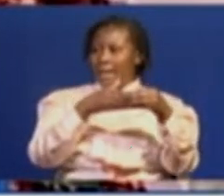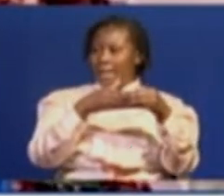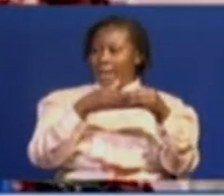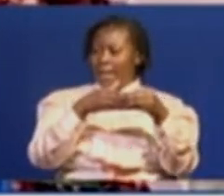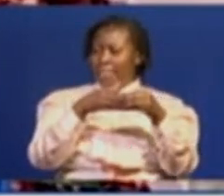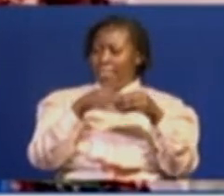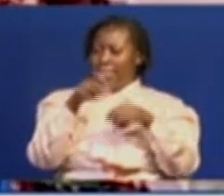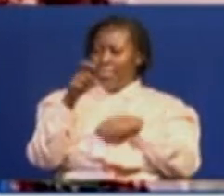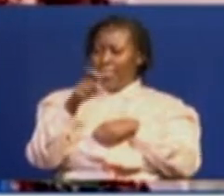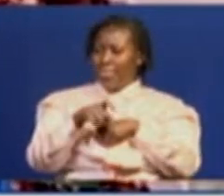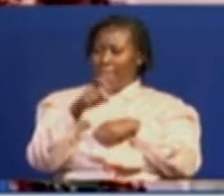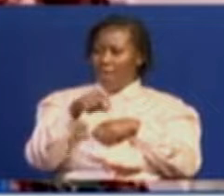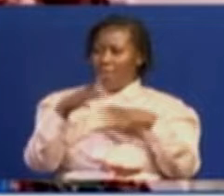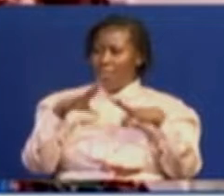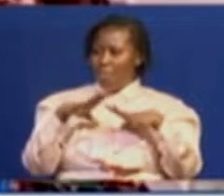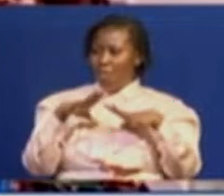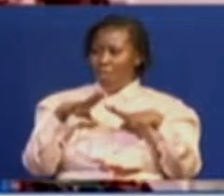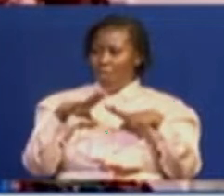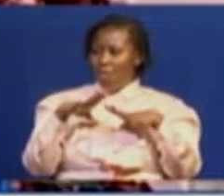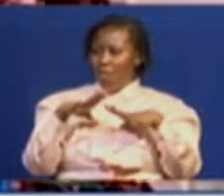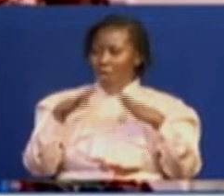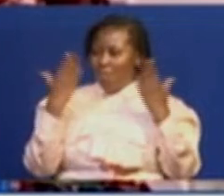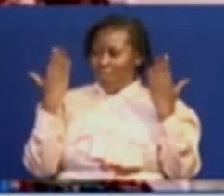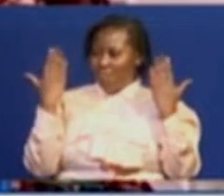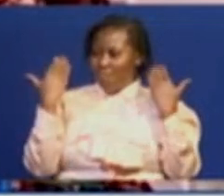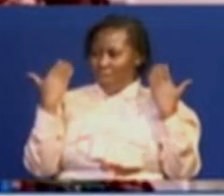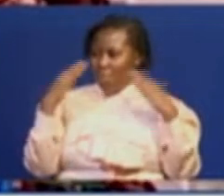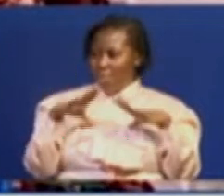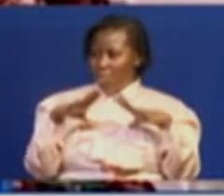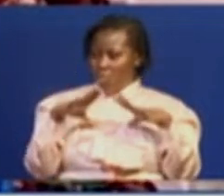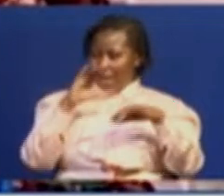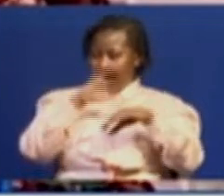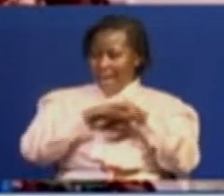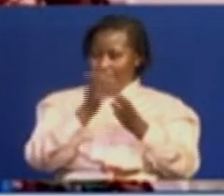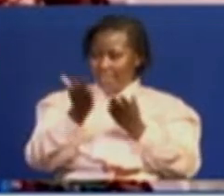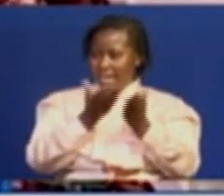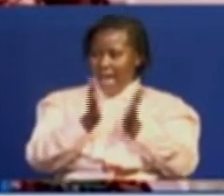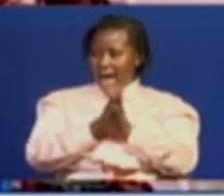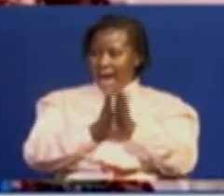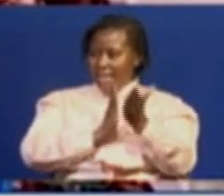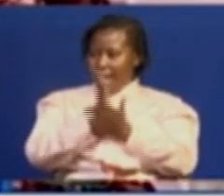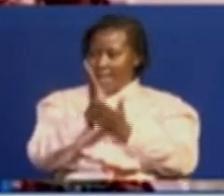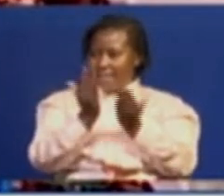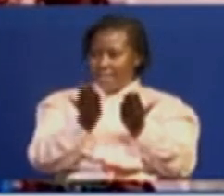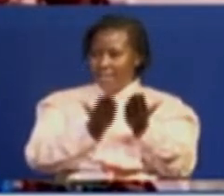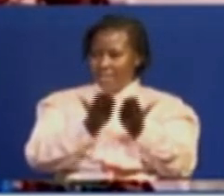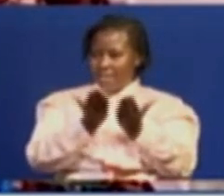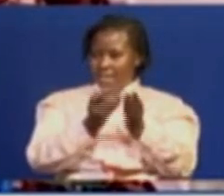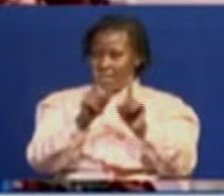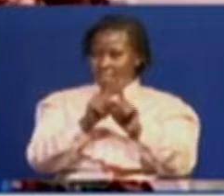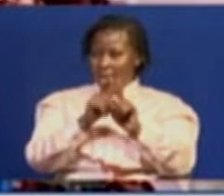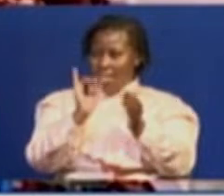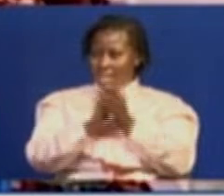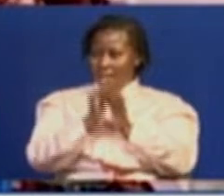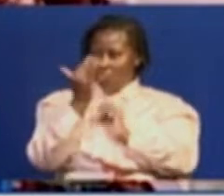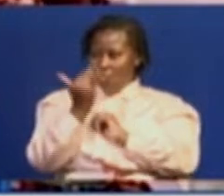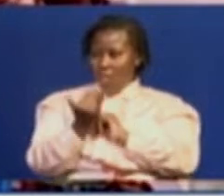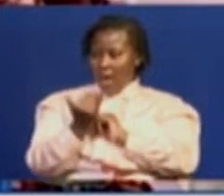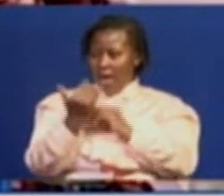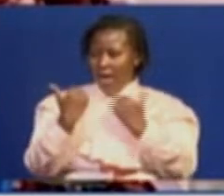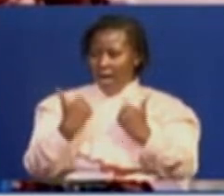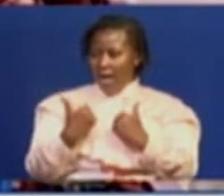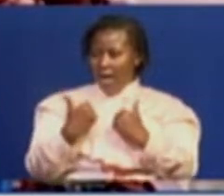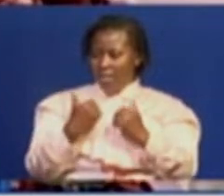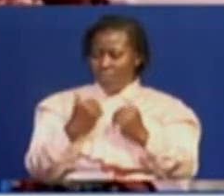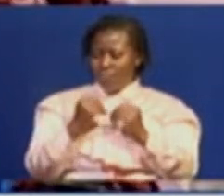need for the people of Meru to get services and to get the right services, and that's the reason why